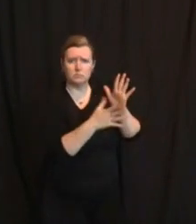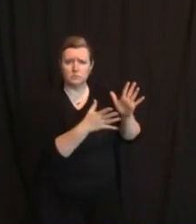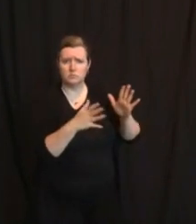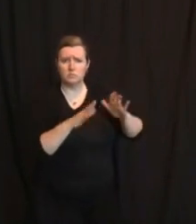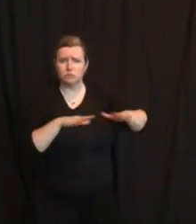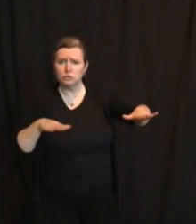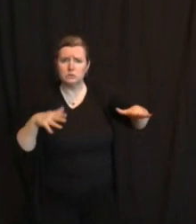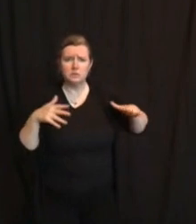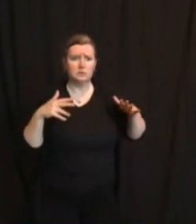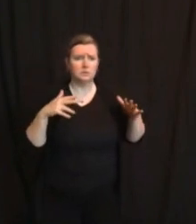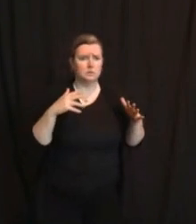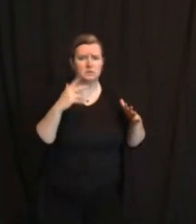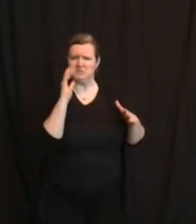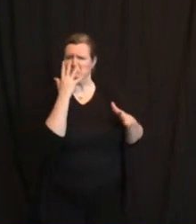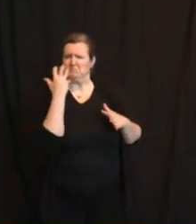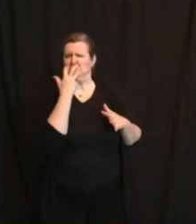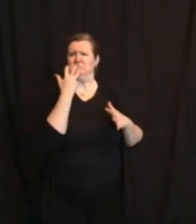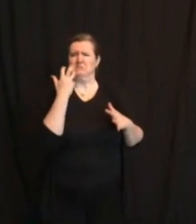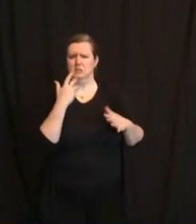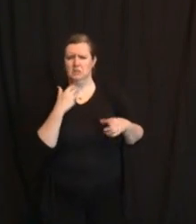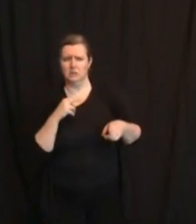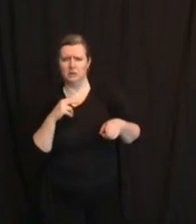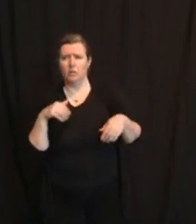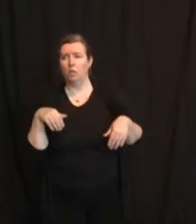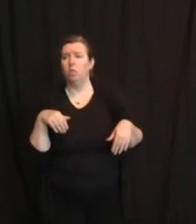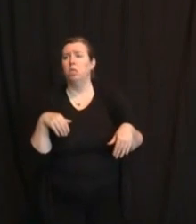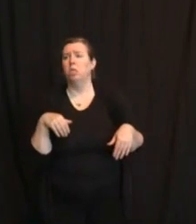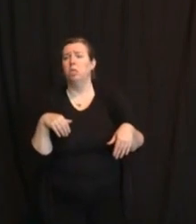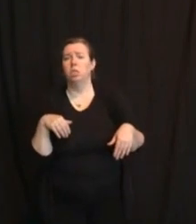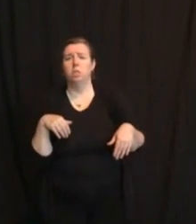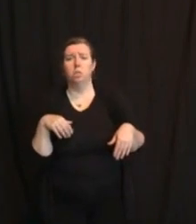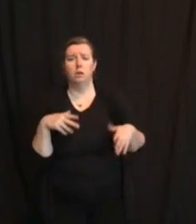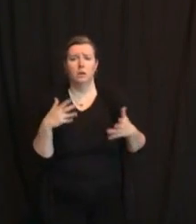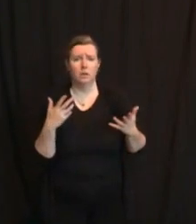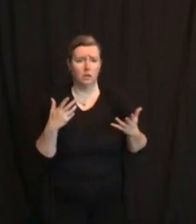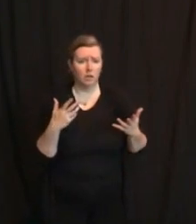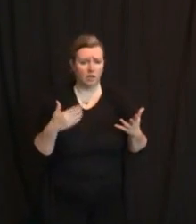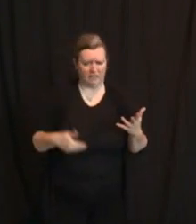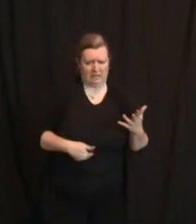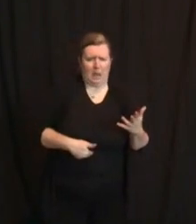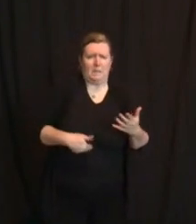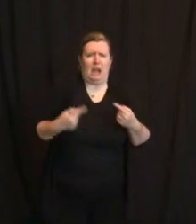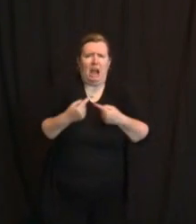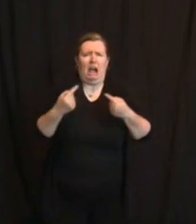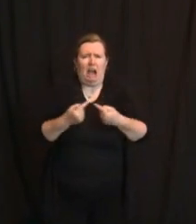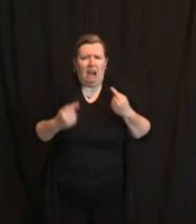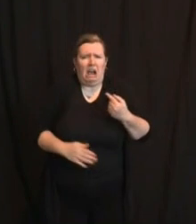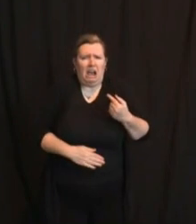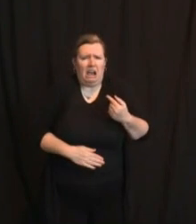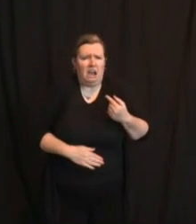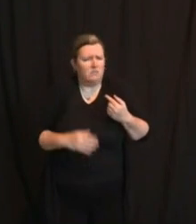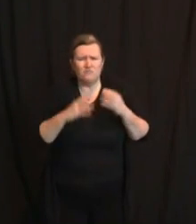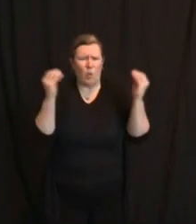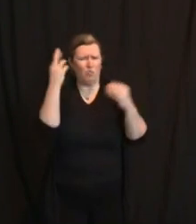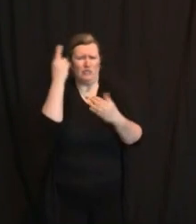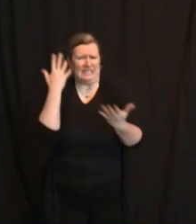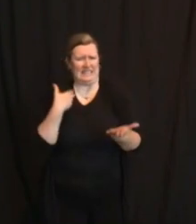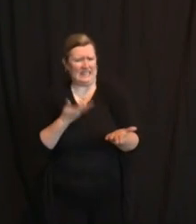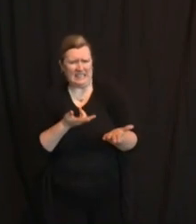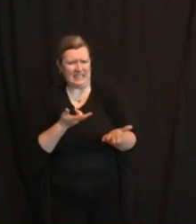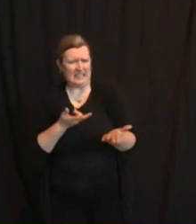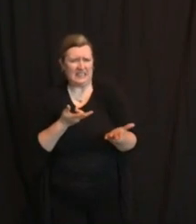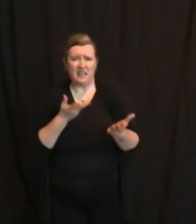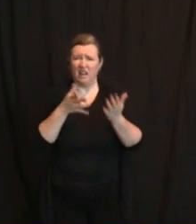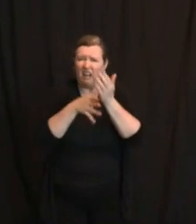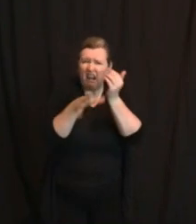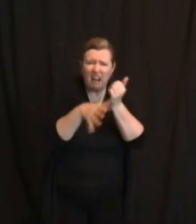seem irritable or sluggish. Your child may have abdominal pain without another explanation, or episodes of diarrhea